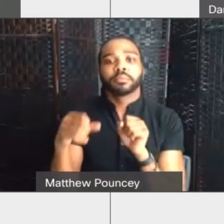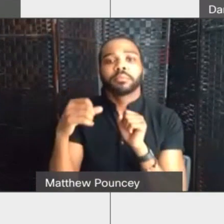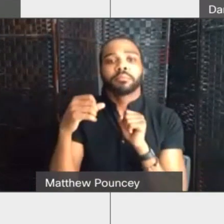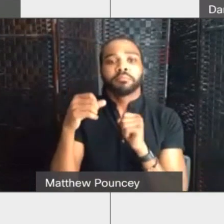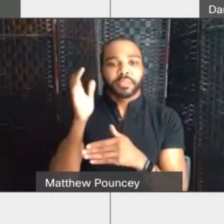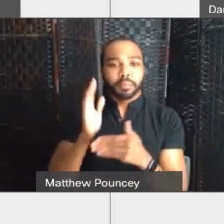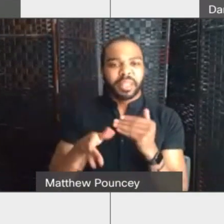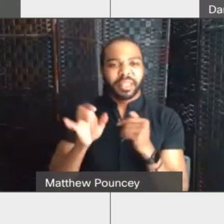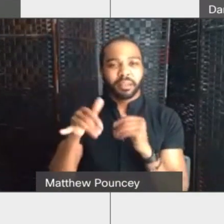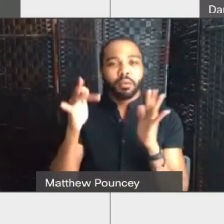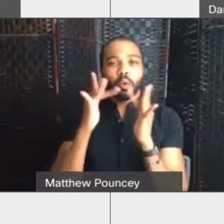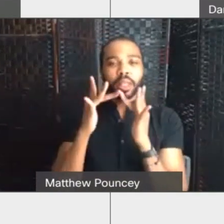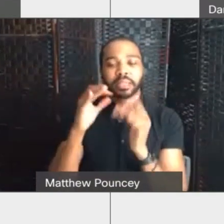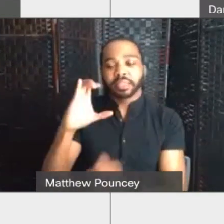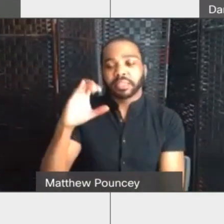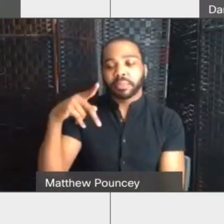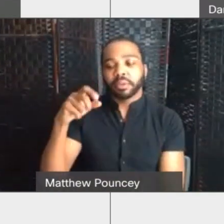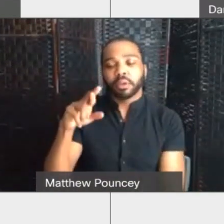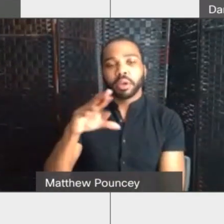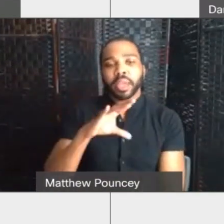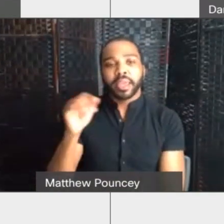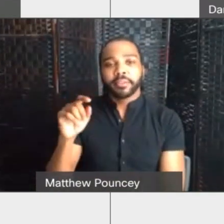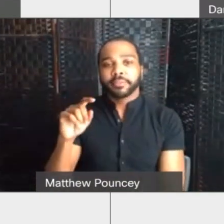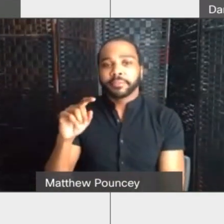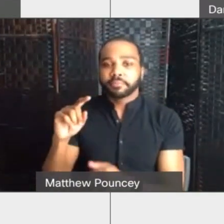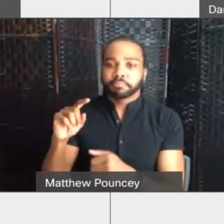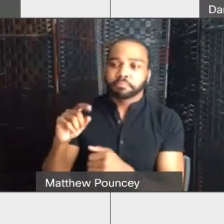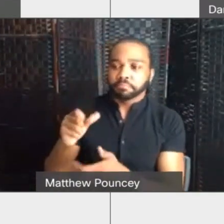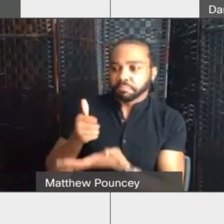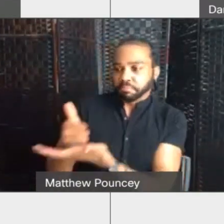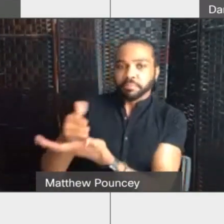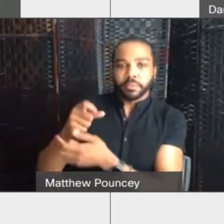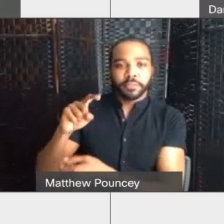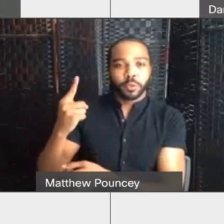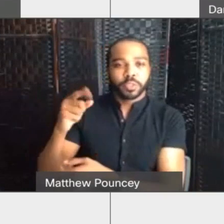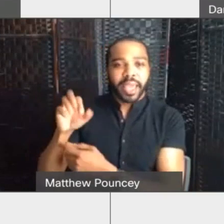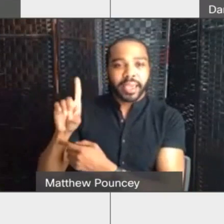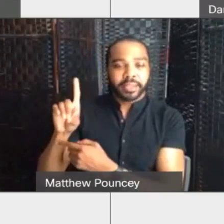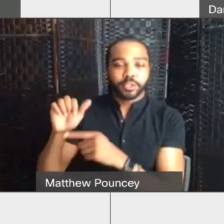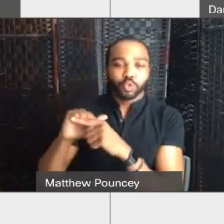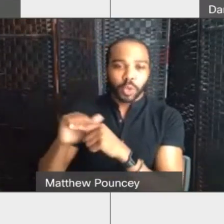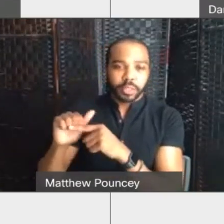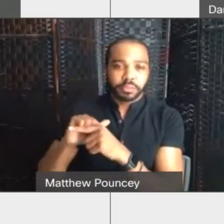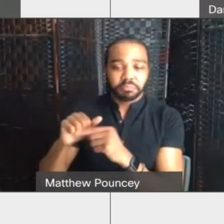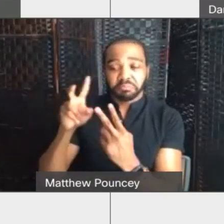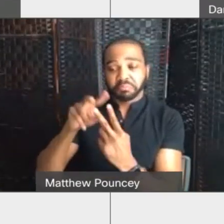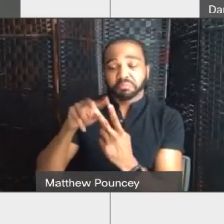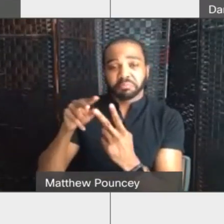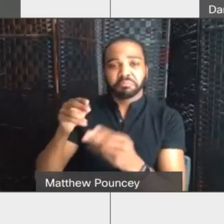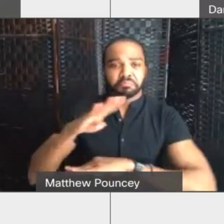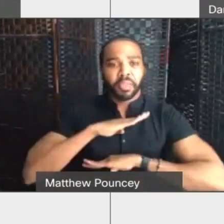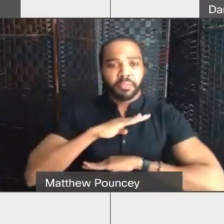the online CPR and first aid trainings. So this will be considered and is sufficient to satisfy the